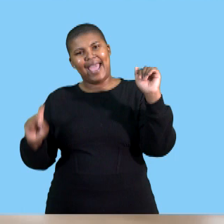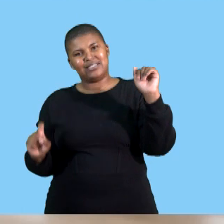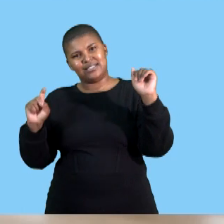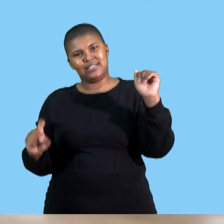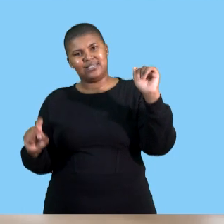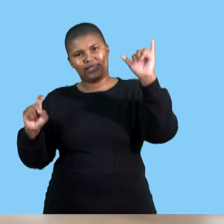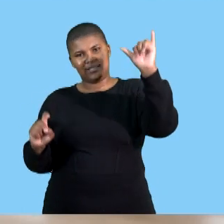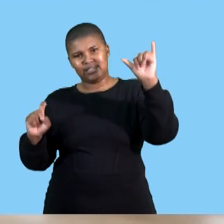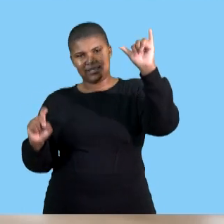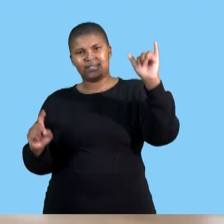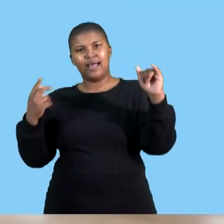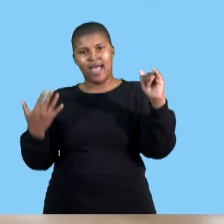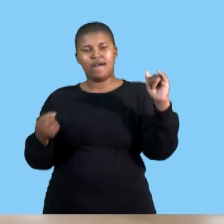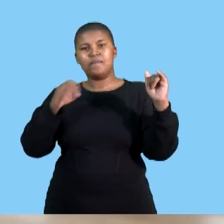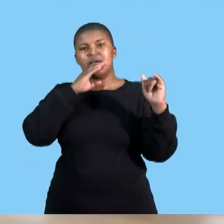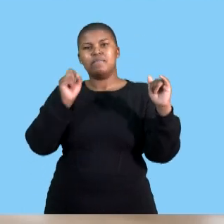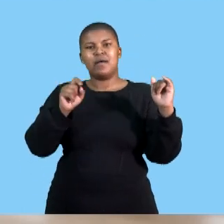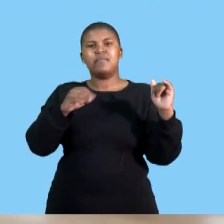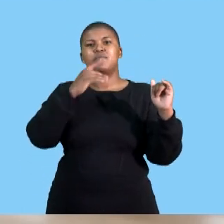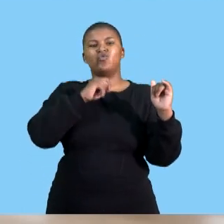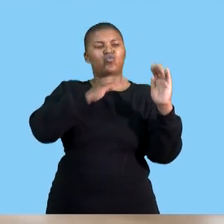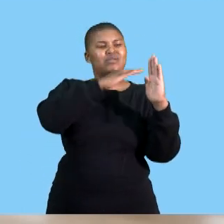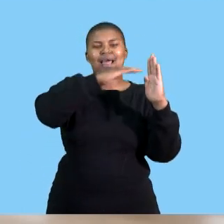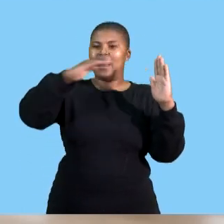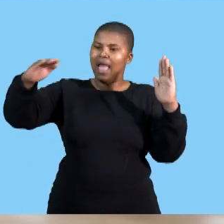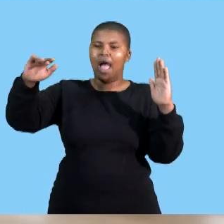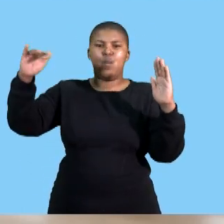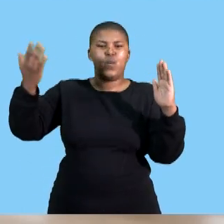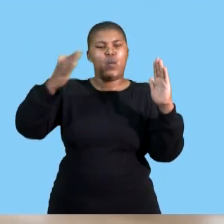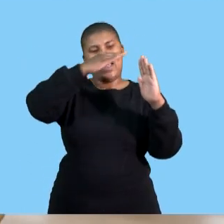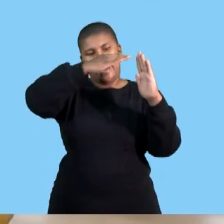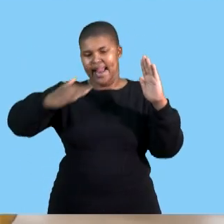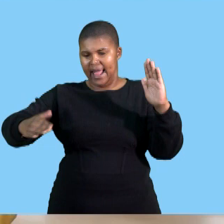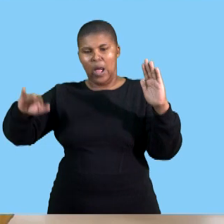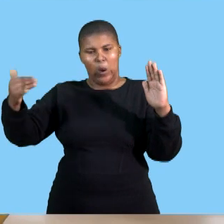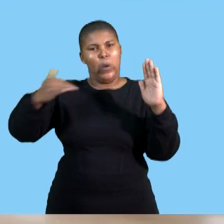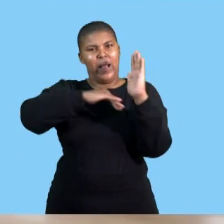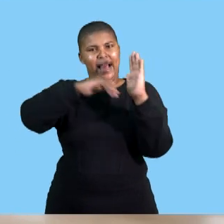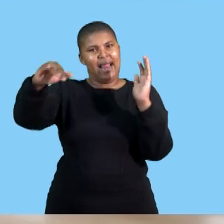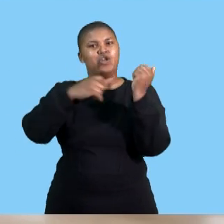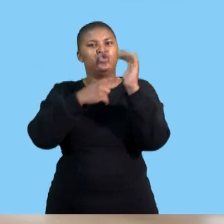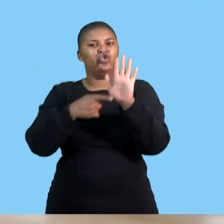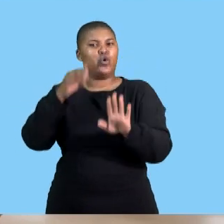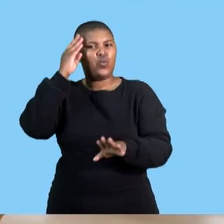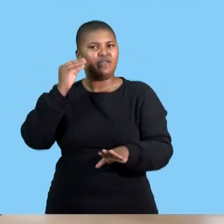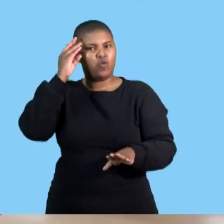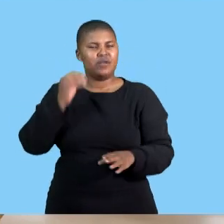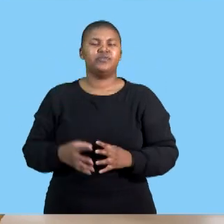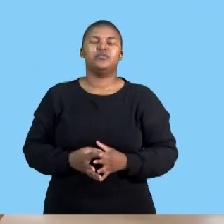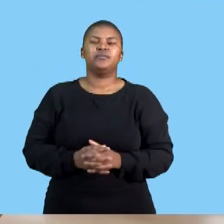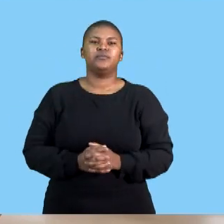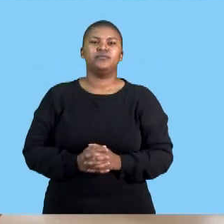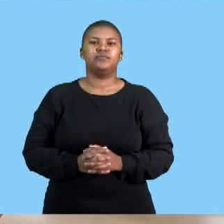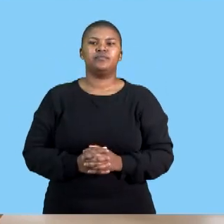the x-axis, whereby we use a line to compare the information or even measure the